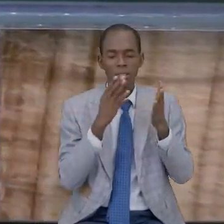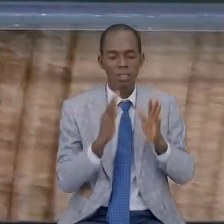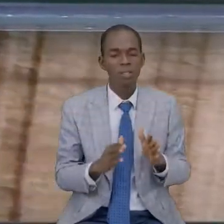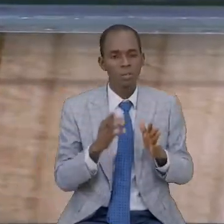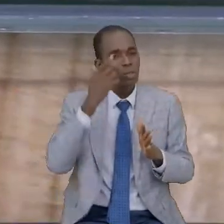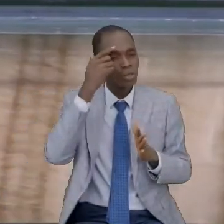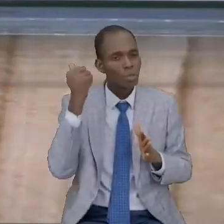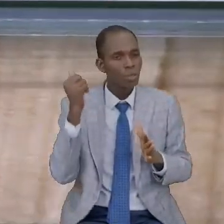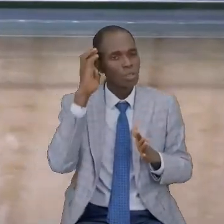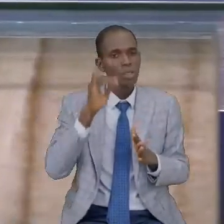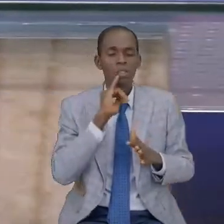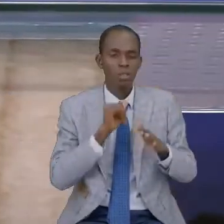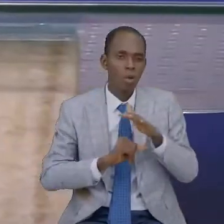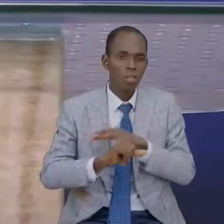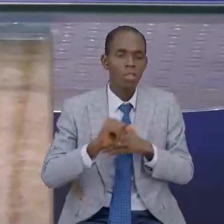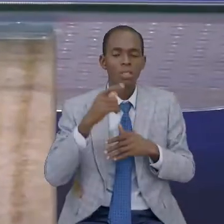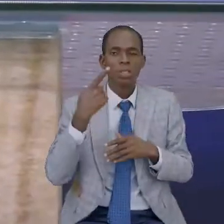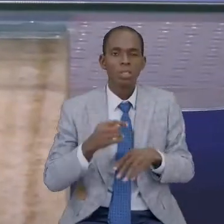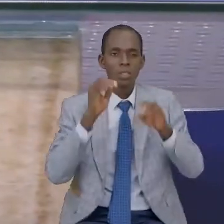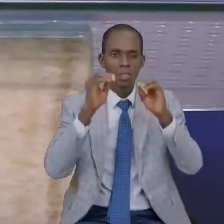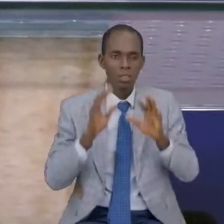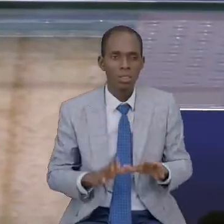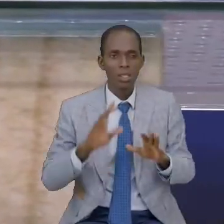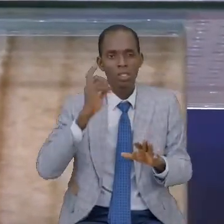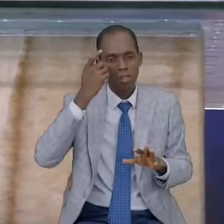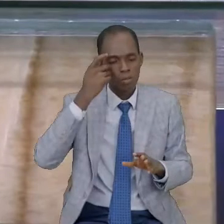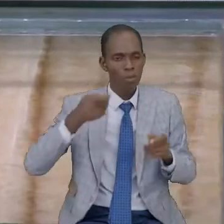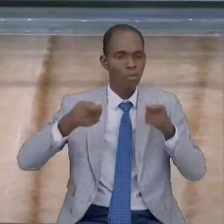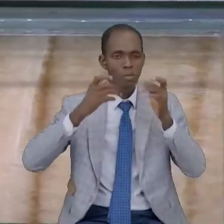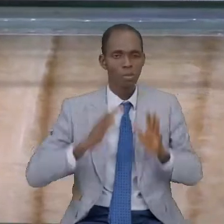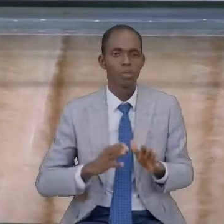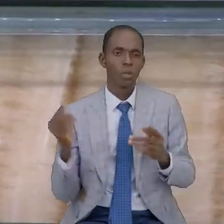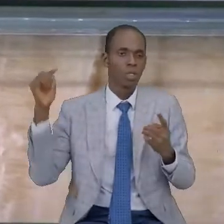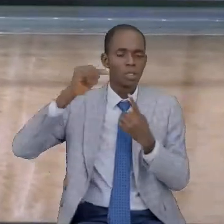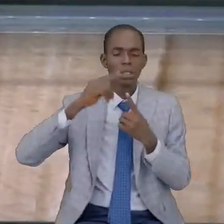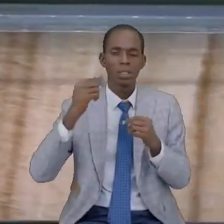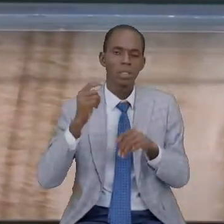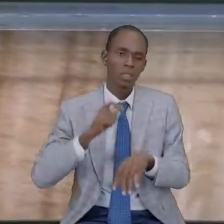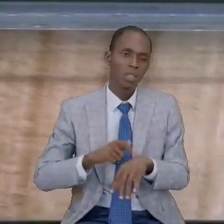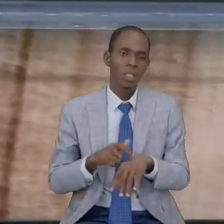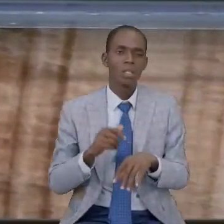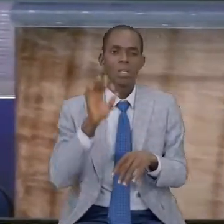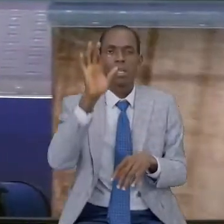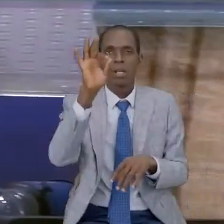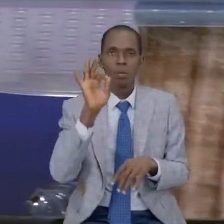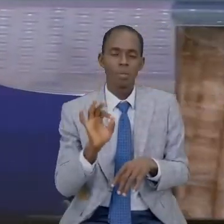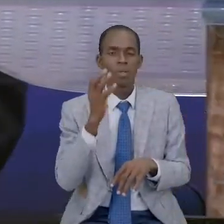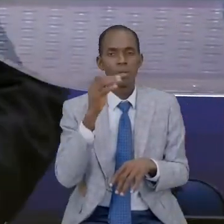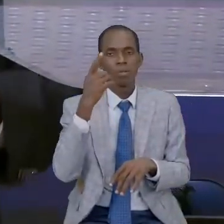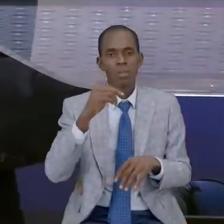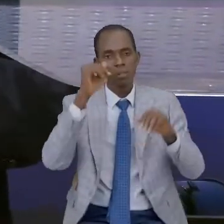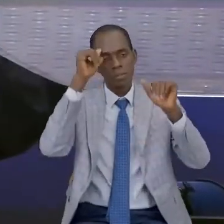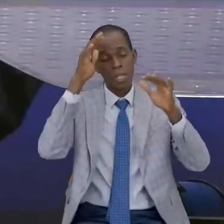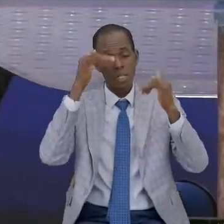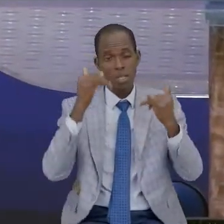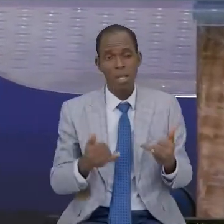and governors until the time appointed of the Father. Until the time appointed of the